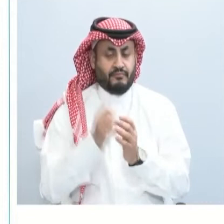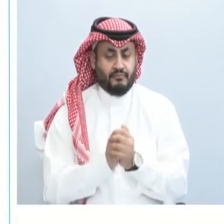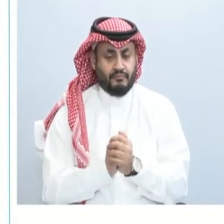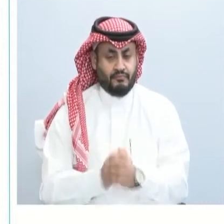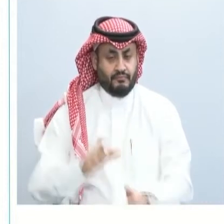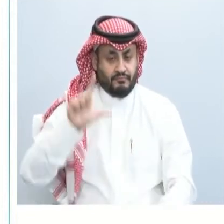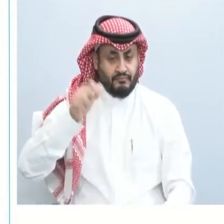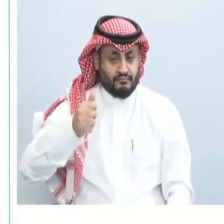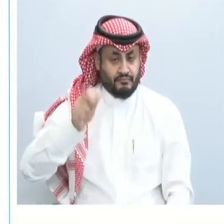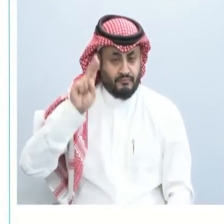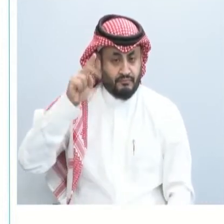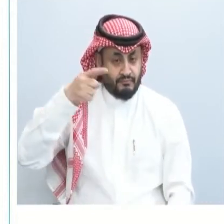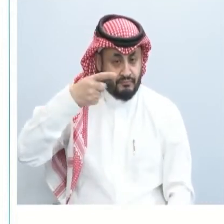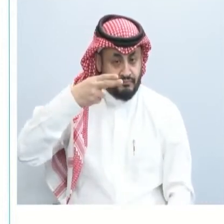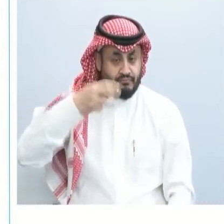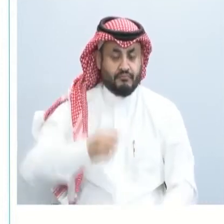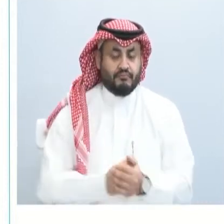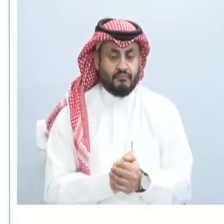laugh, laugh,